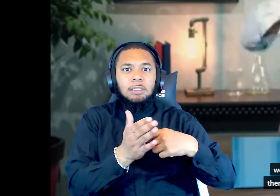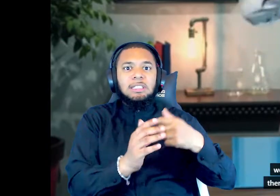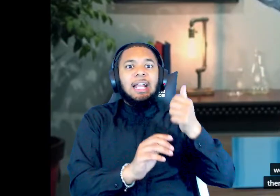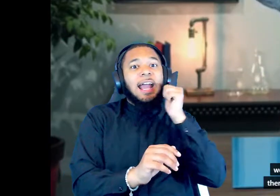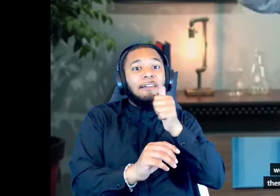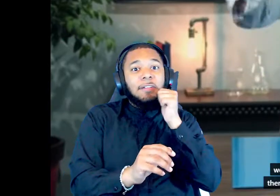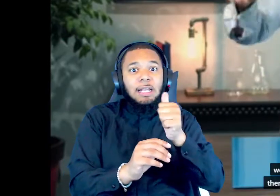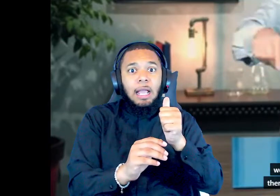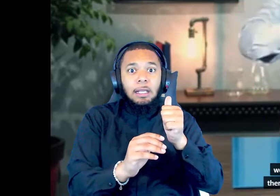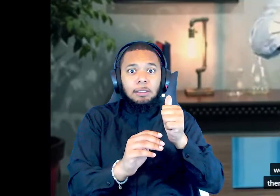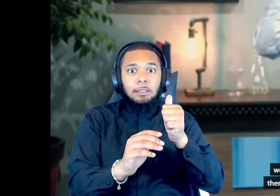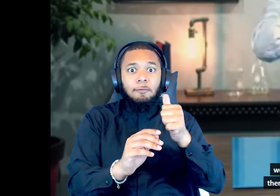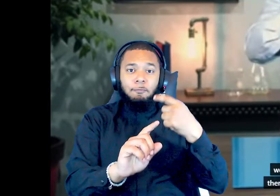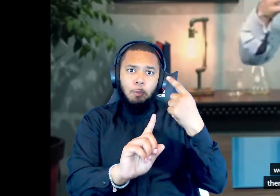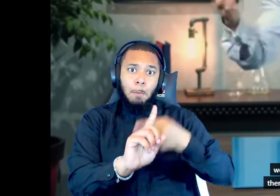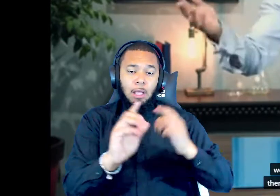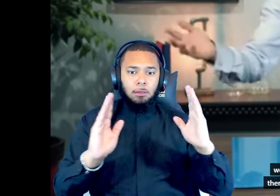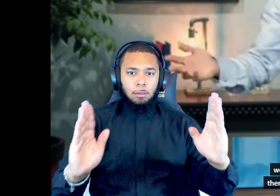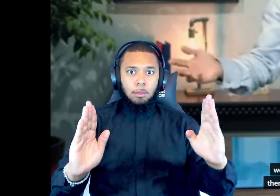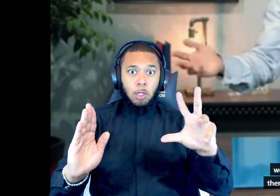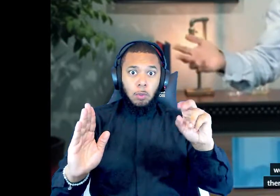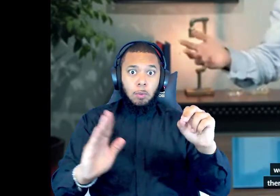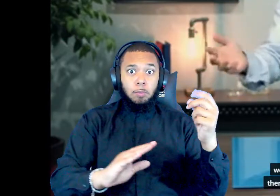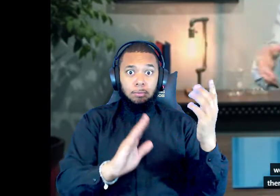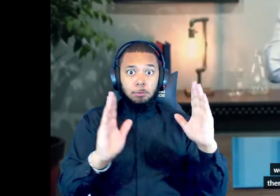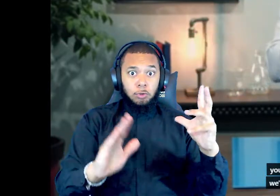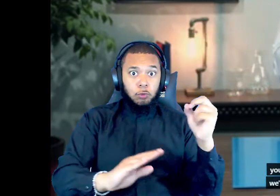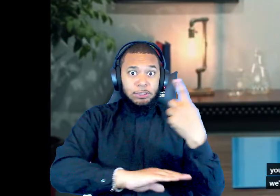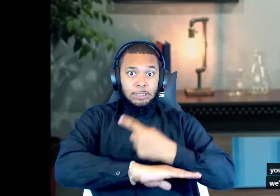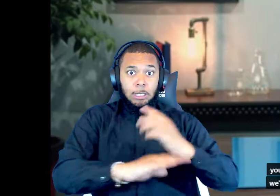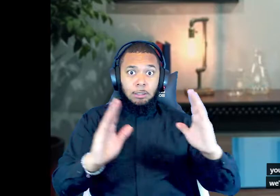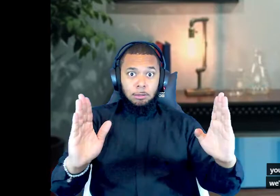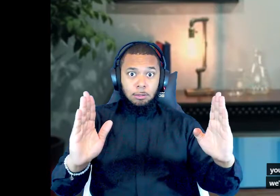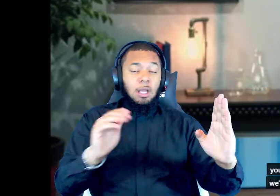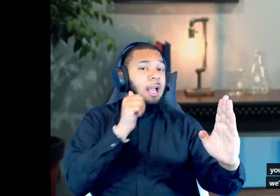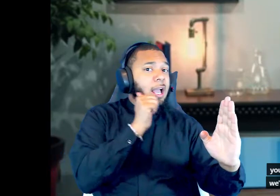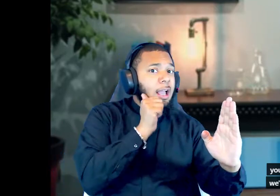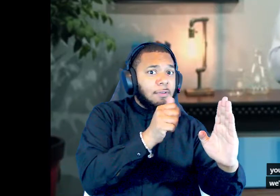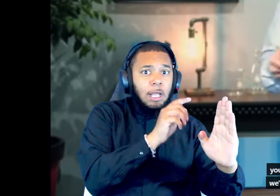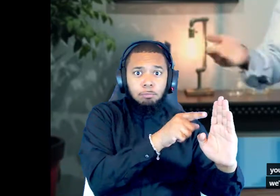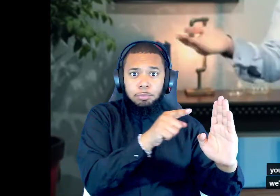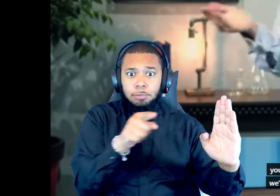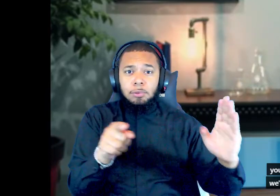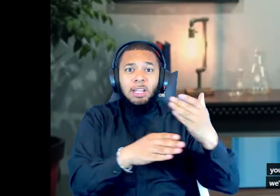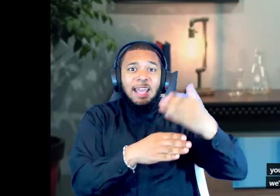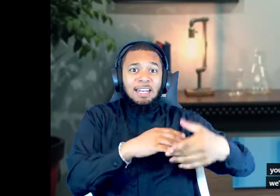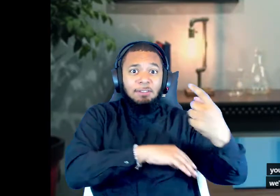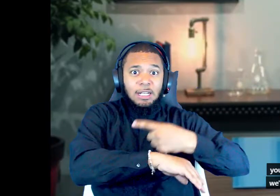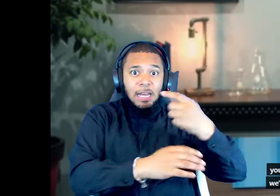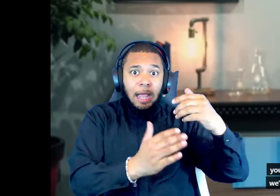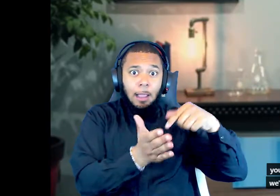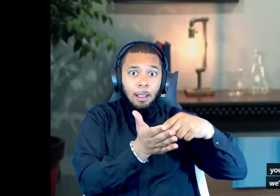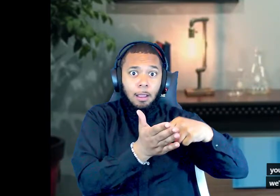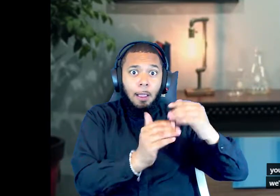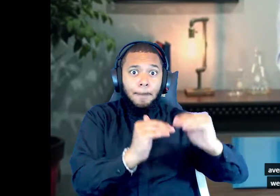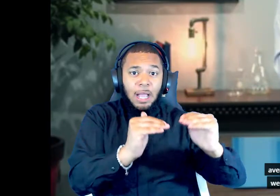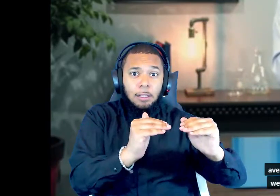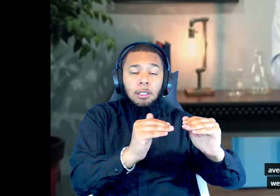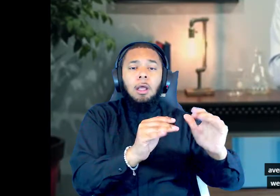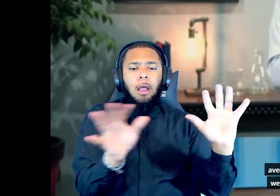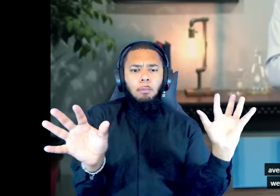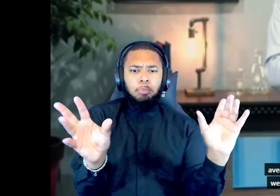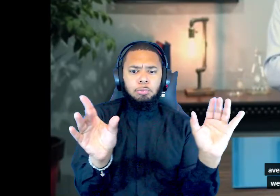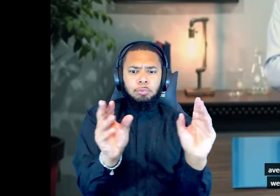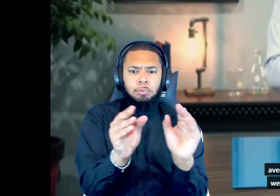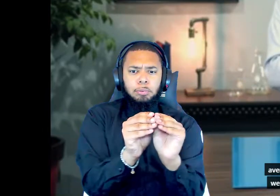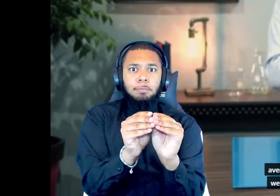We're going to add all those up. And then we're going to divide by 30 to give you your average daily balance, and we'll charge you interest on just that average